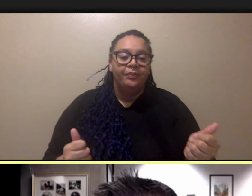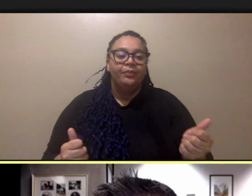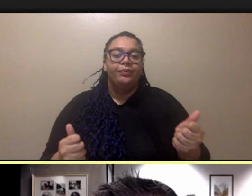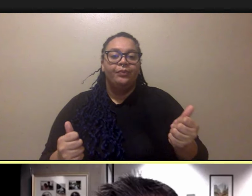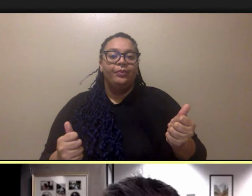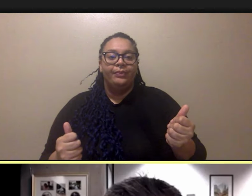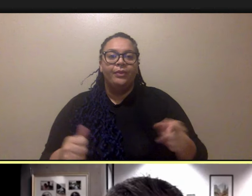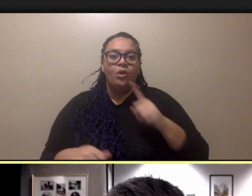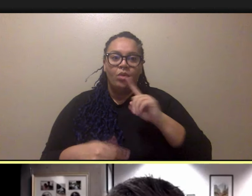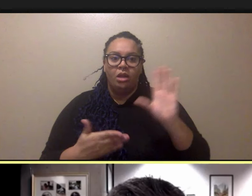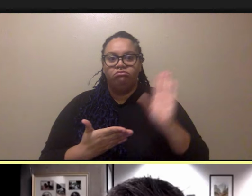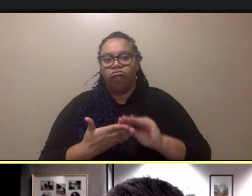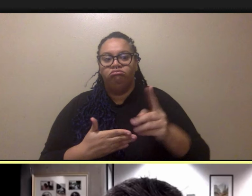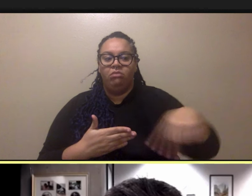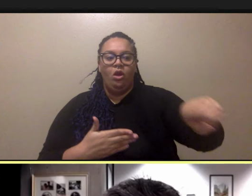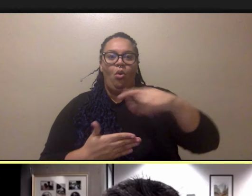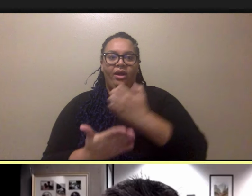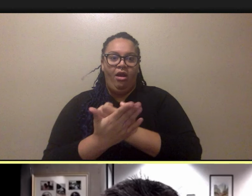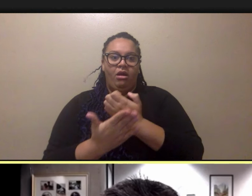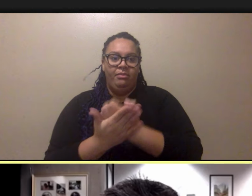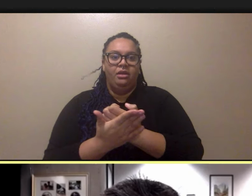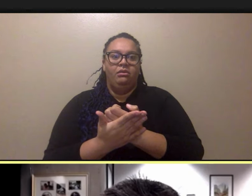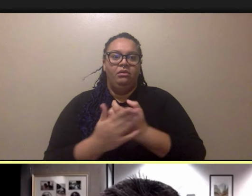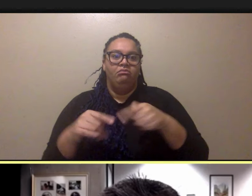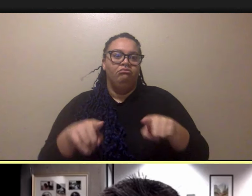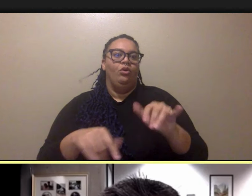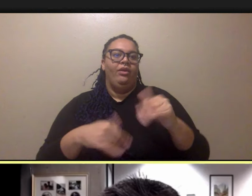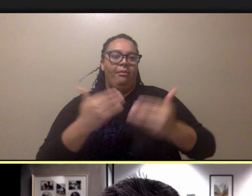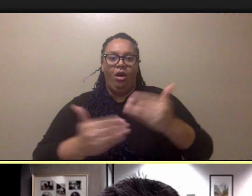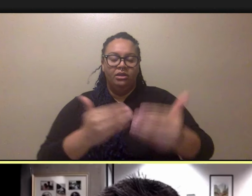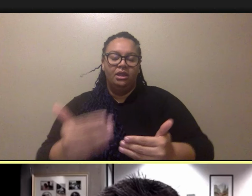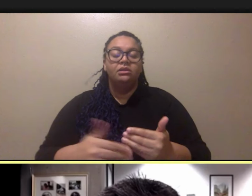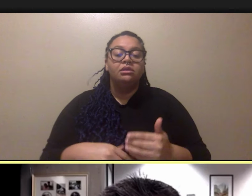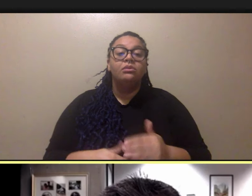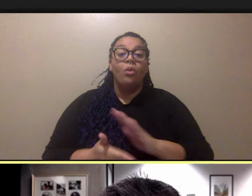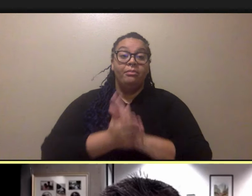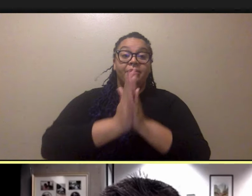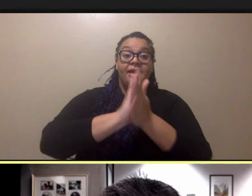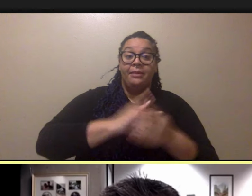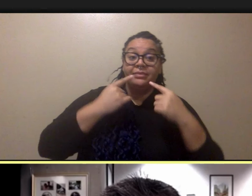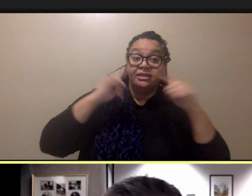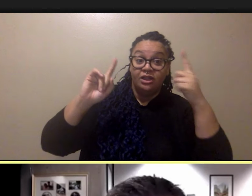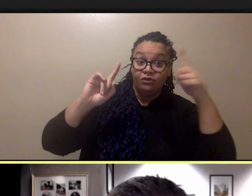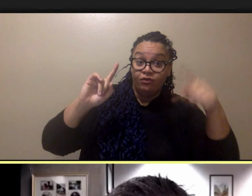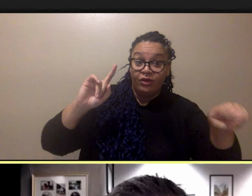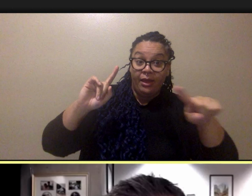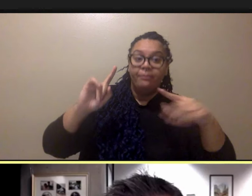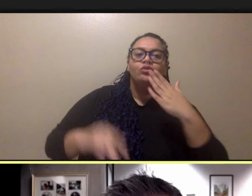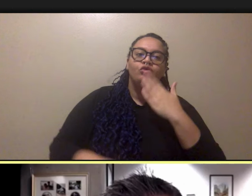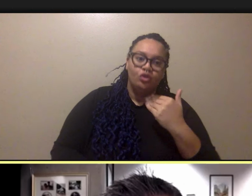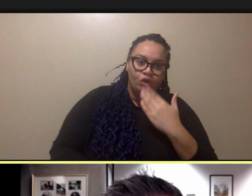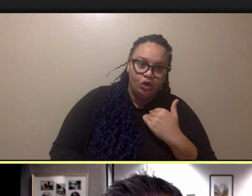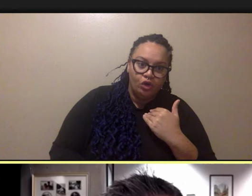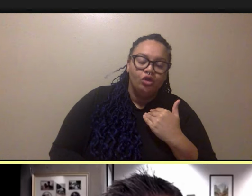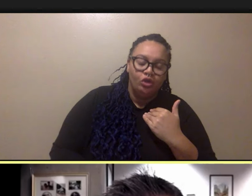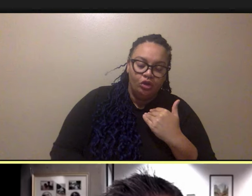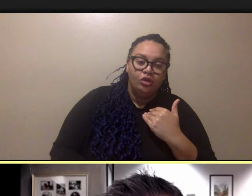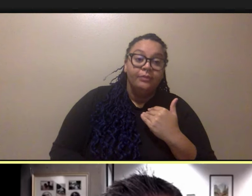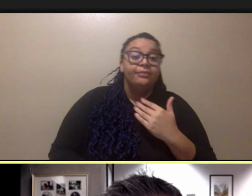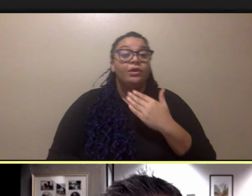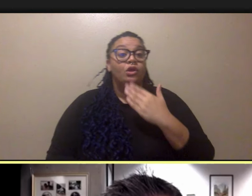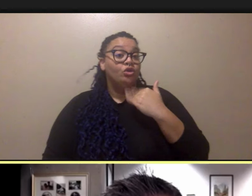inflated their own economies in the process. What became successful for them was sugar. And